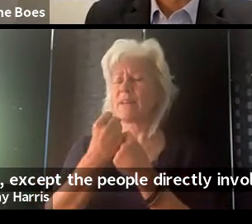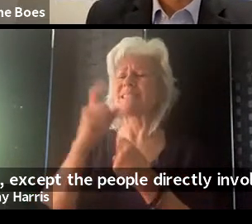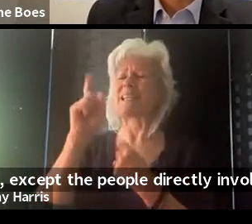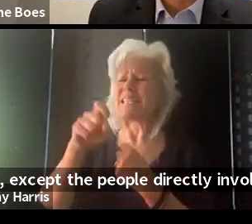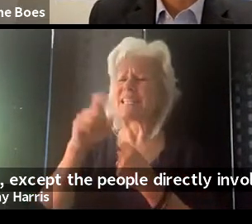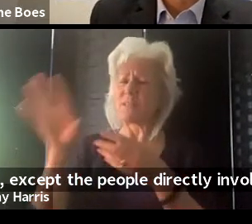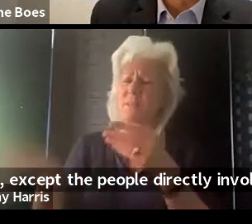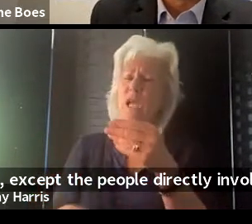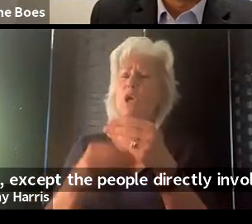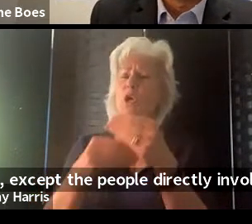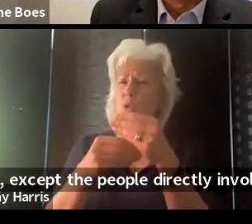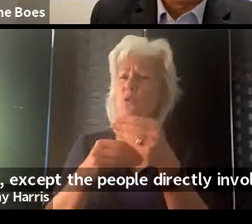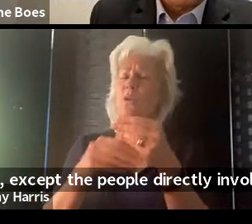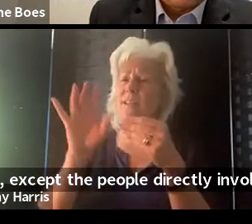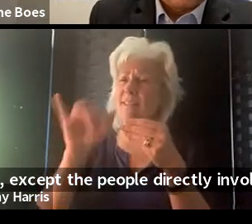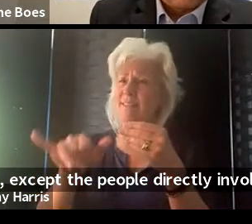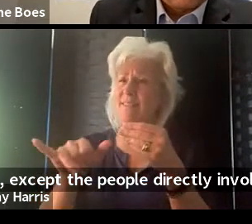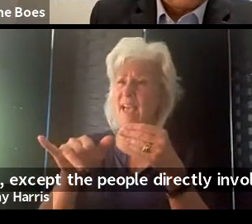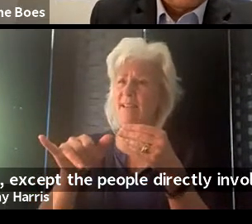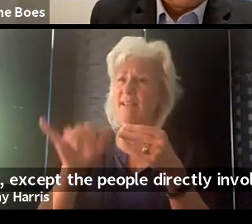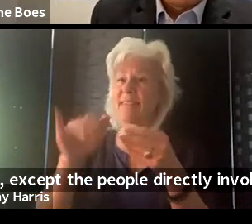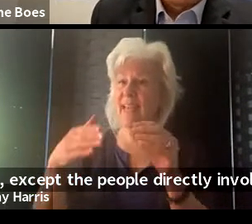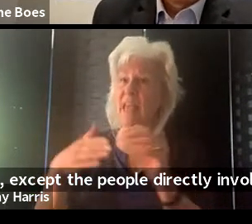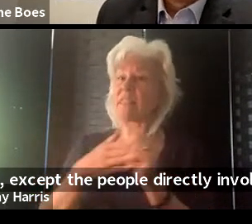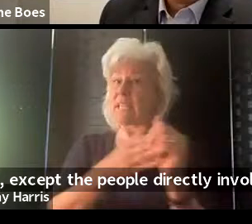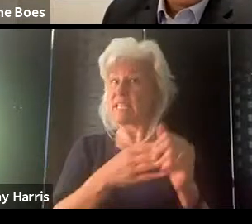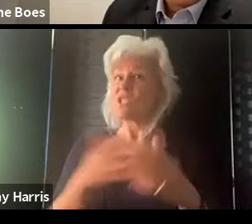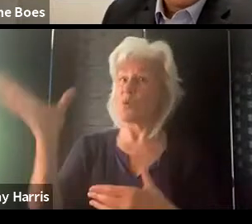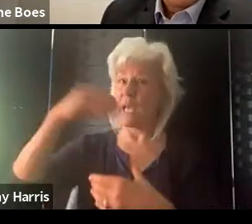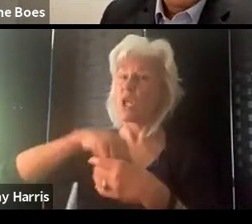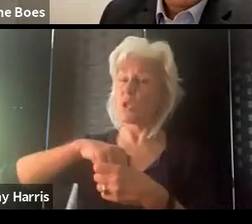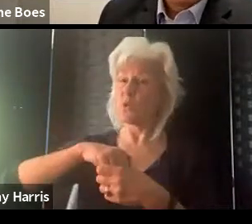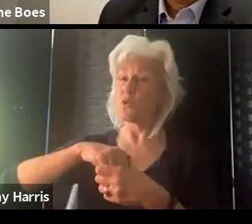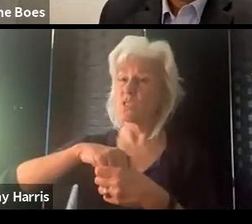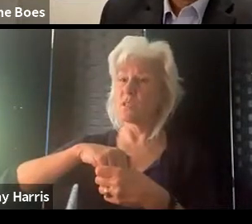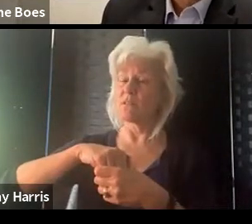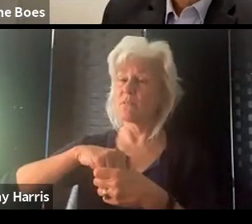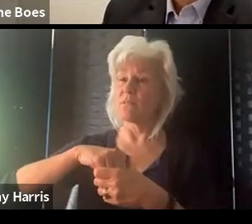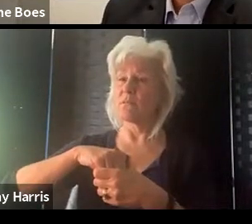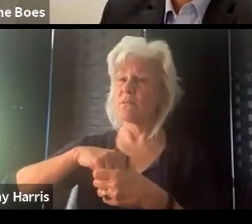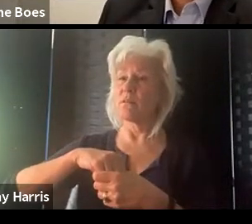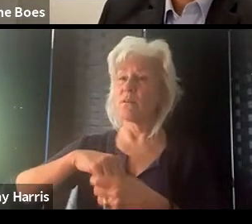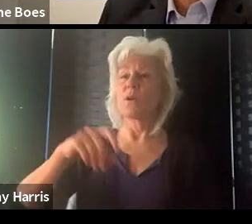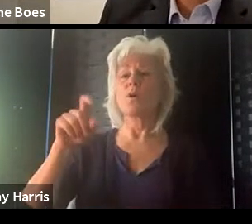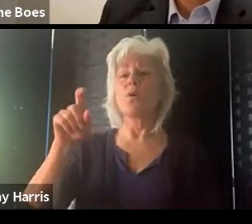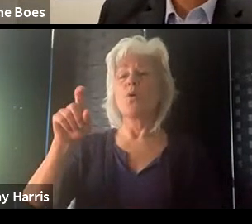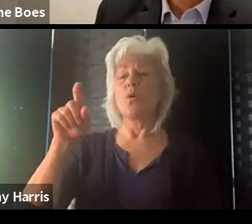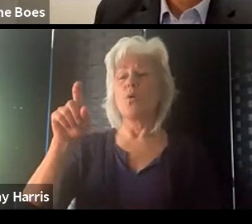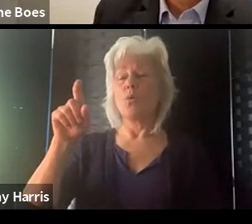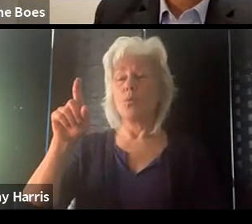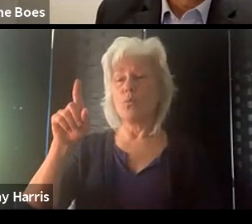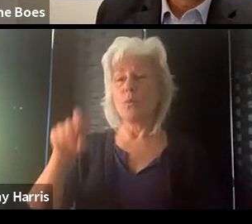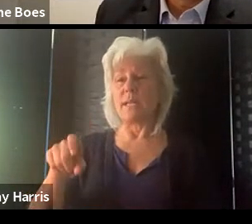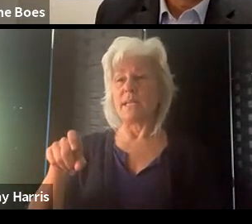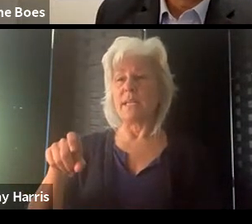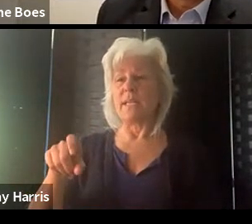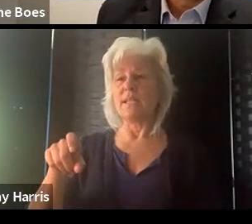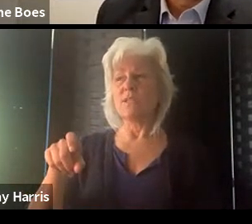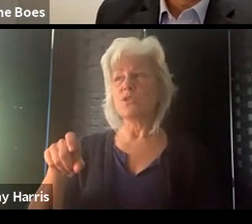And that leads to real inclusion. We need to move from a parent